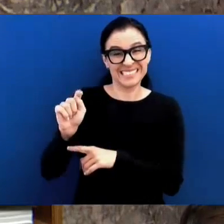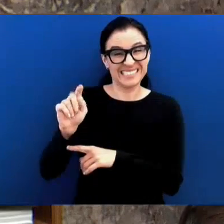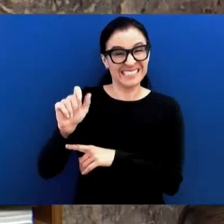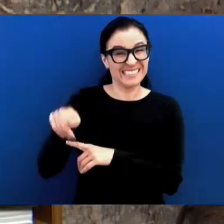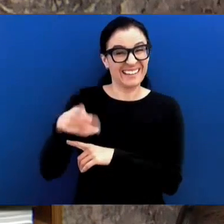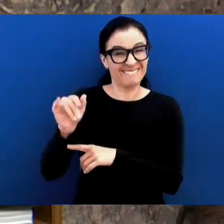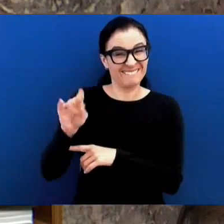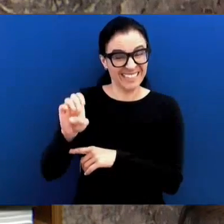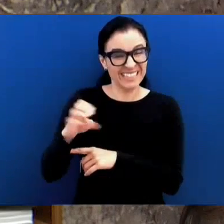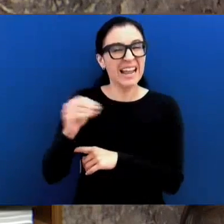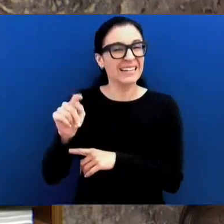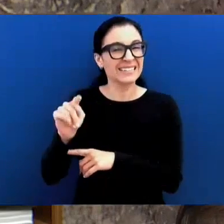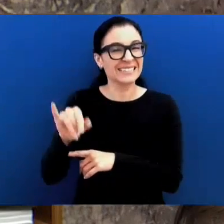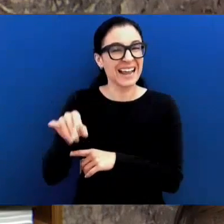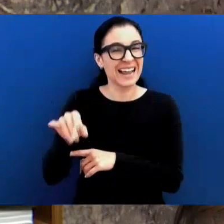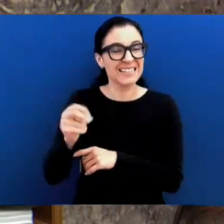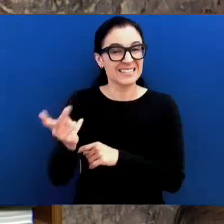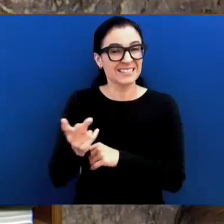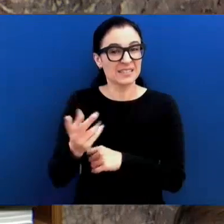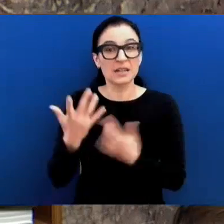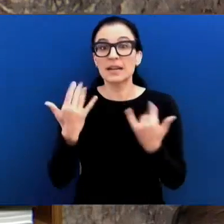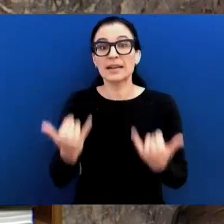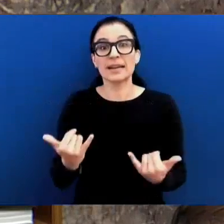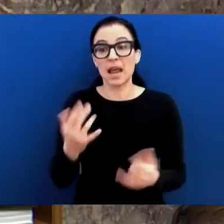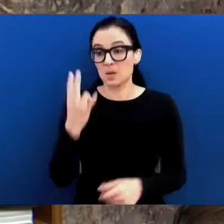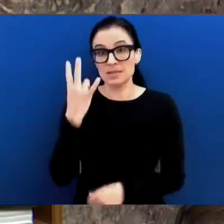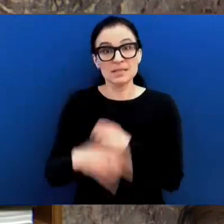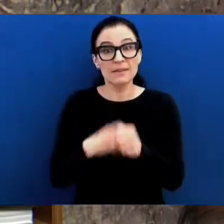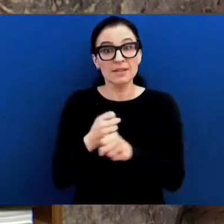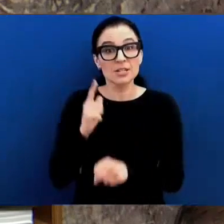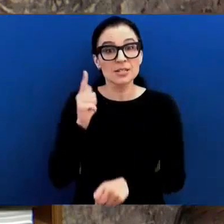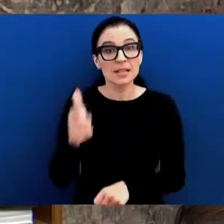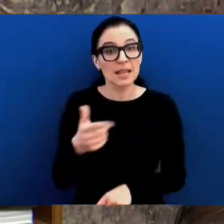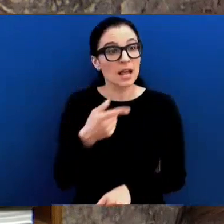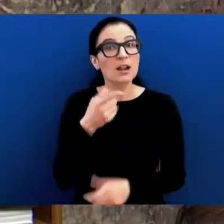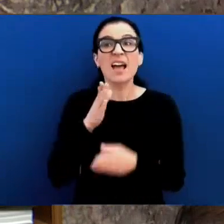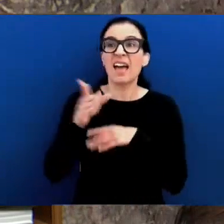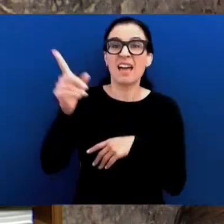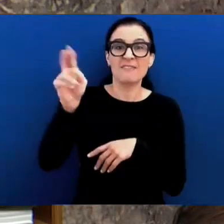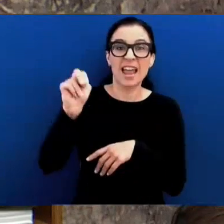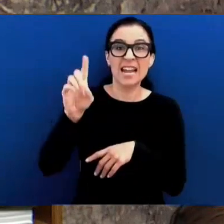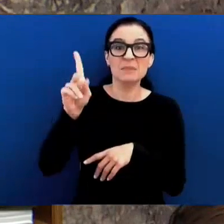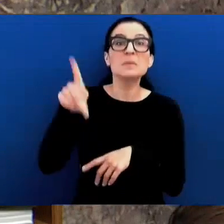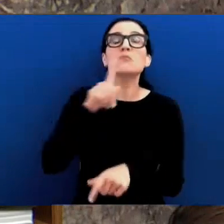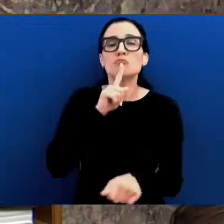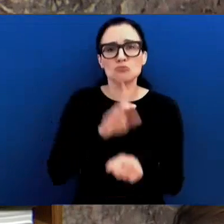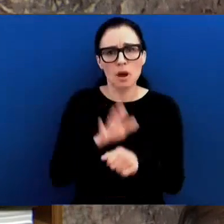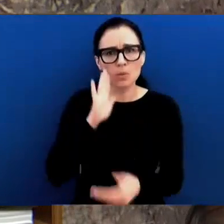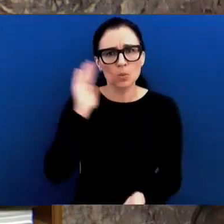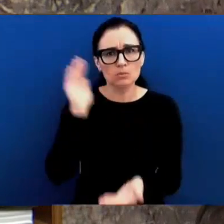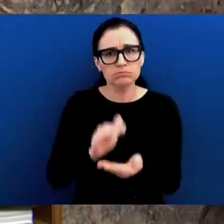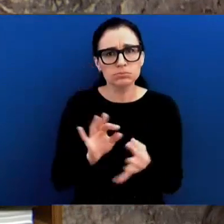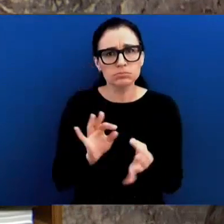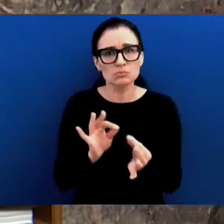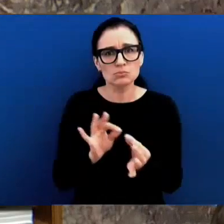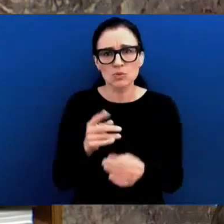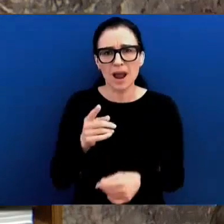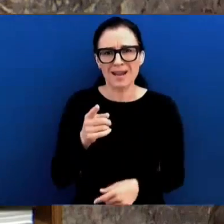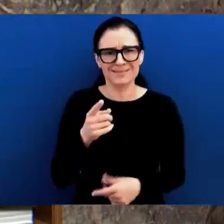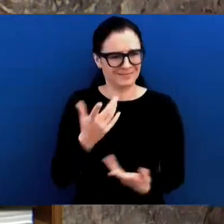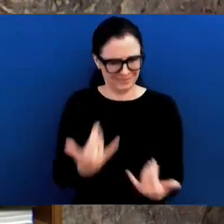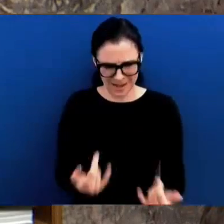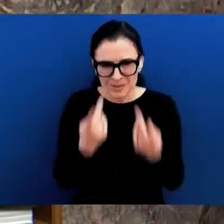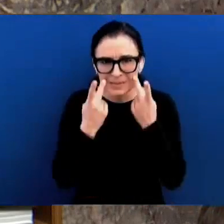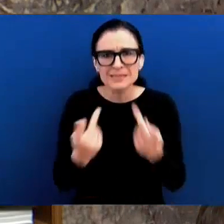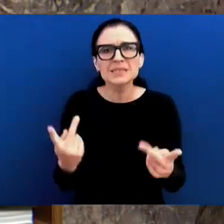after 7 years of this NDP promising to make things more affordable. They just tend to forget about the results they actually achieve.